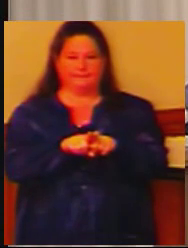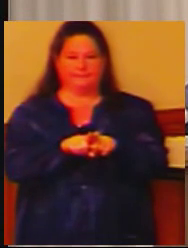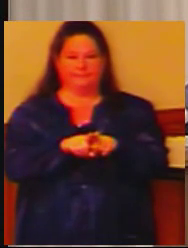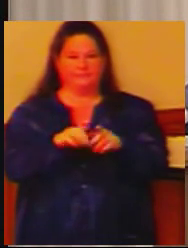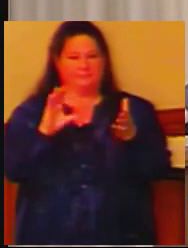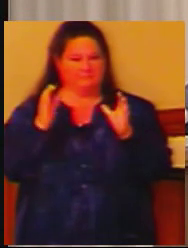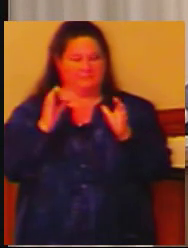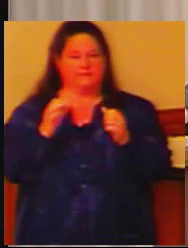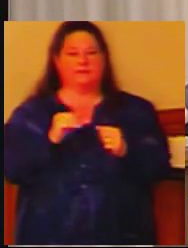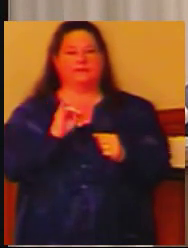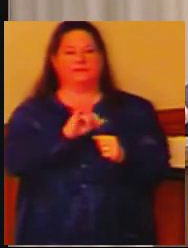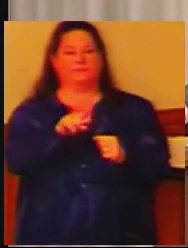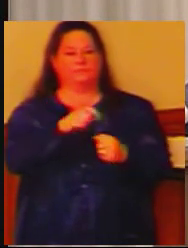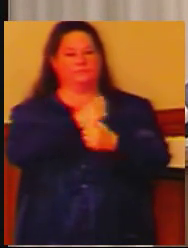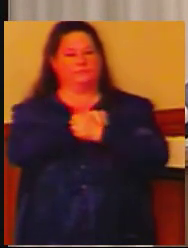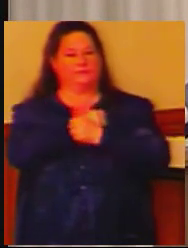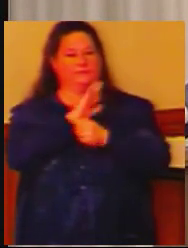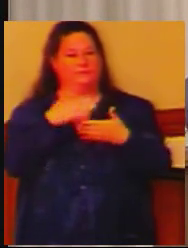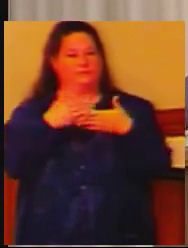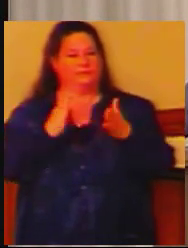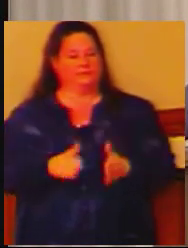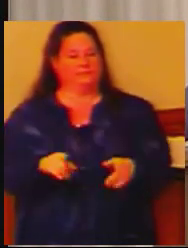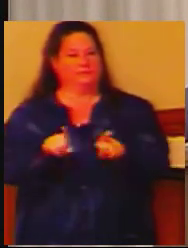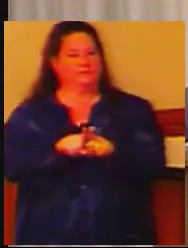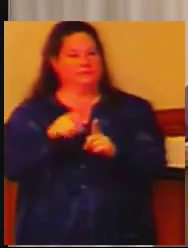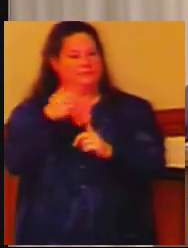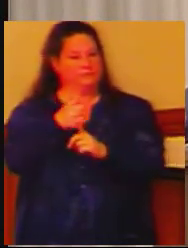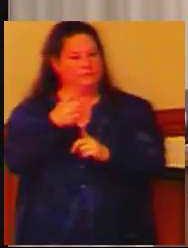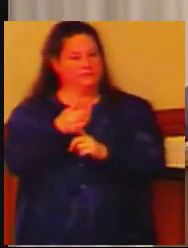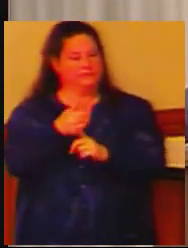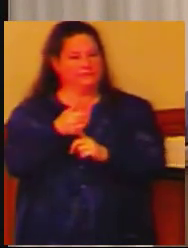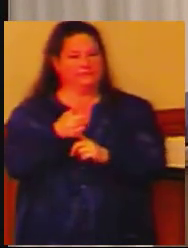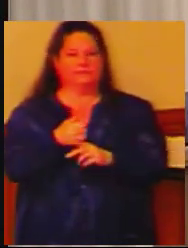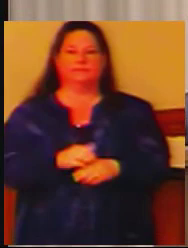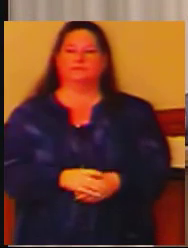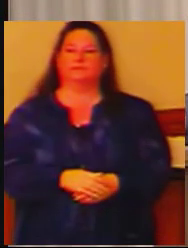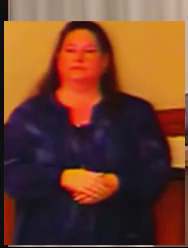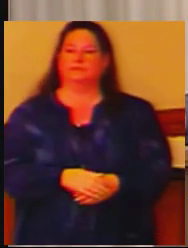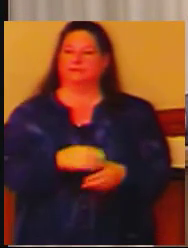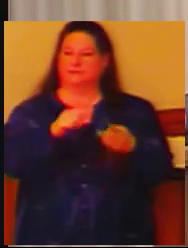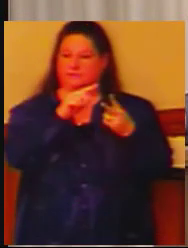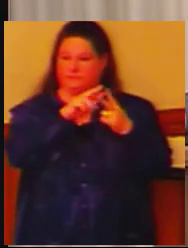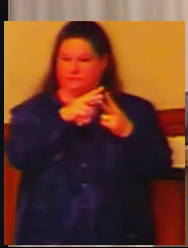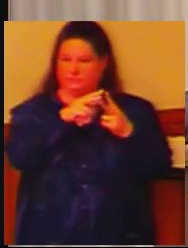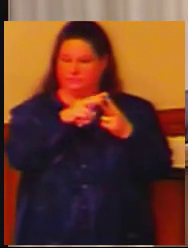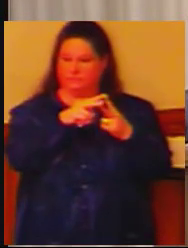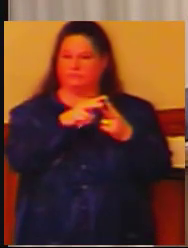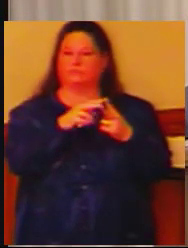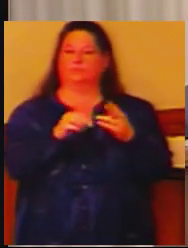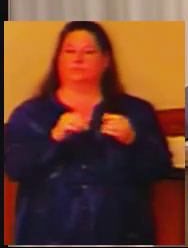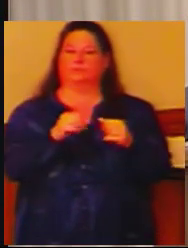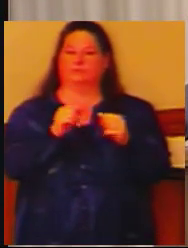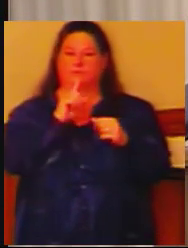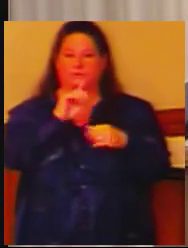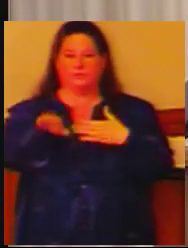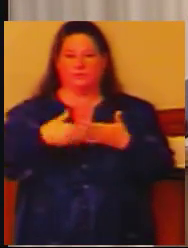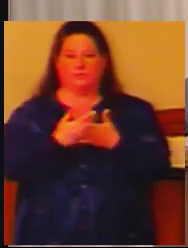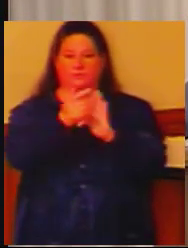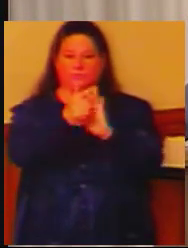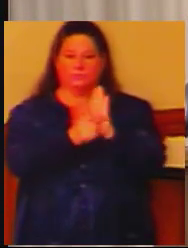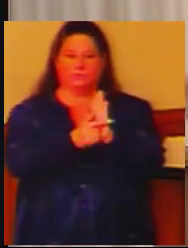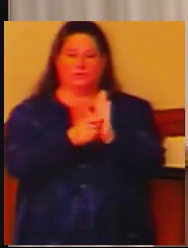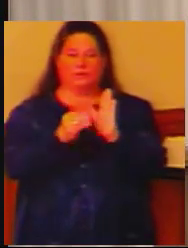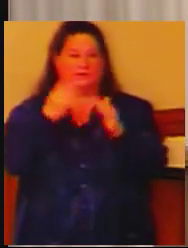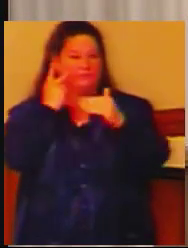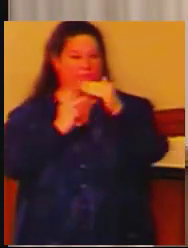that thou love thy neighbor as thyself. On these two commandments hang all the law of the prophets. So